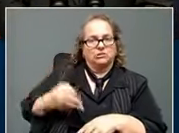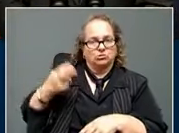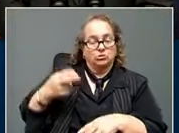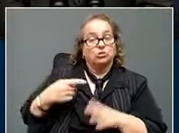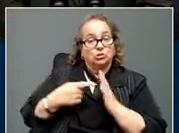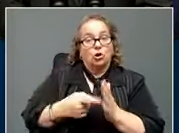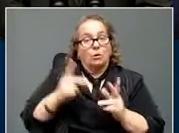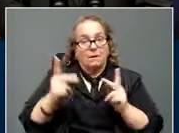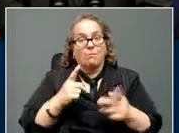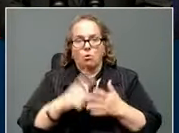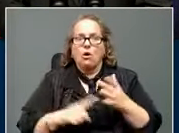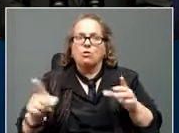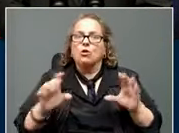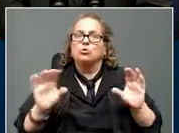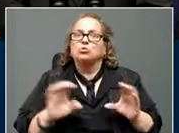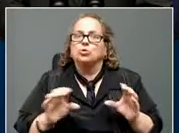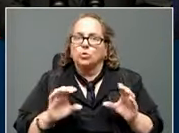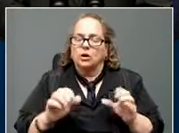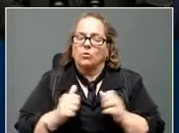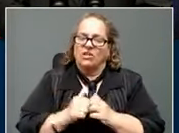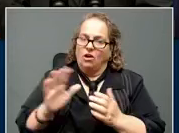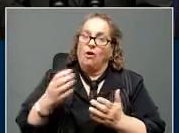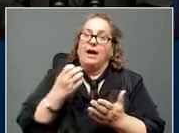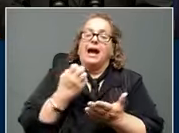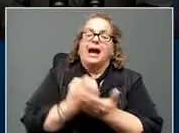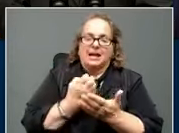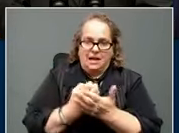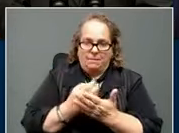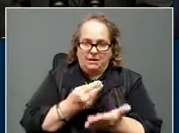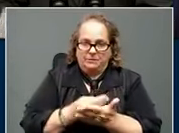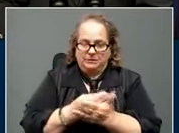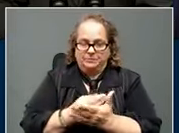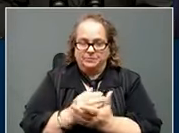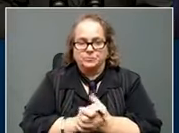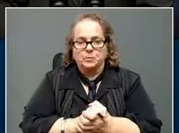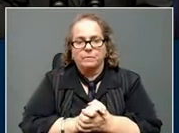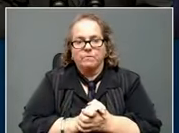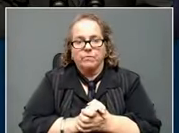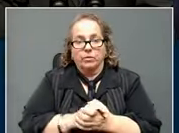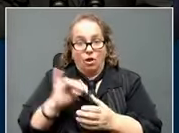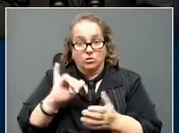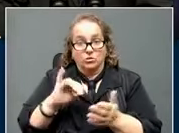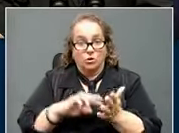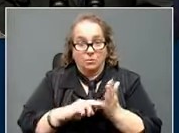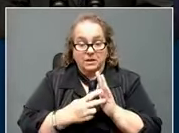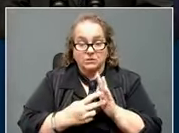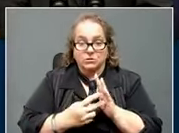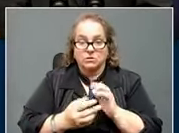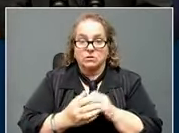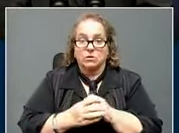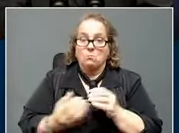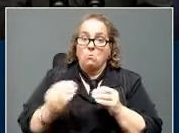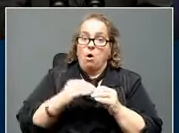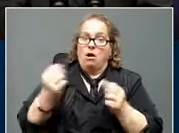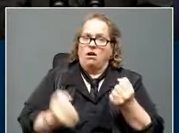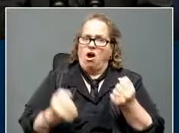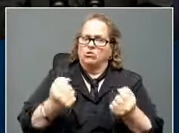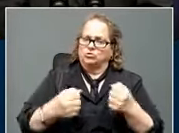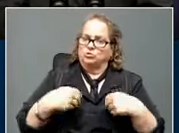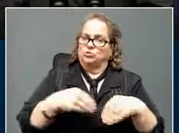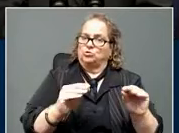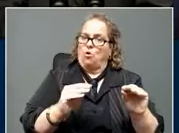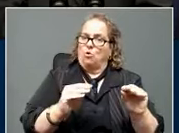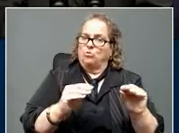by their economic activity. Also, it means that more cars were sold based on usage